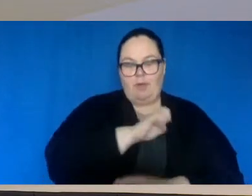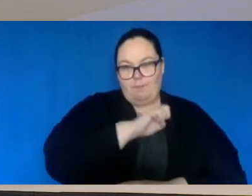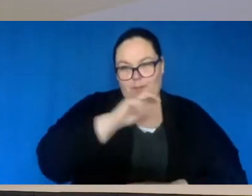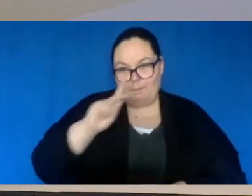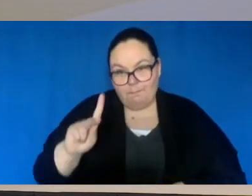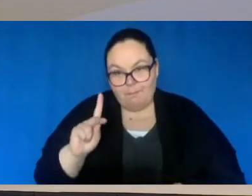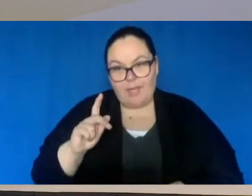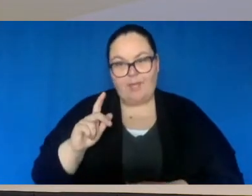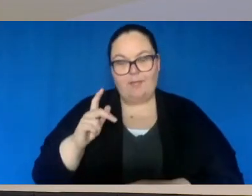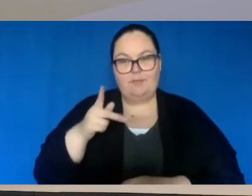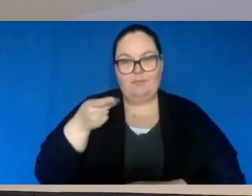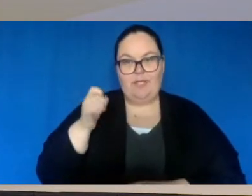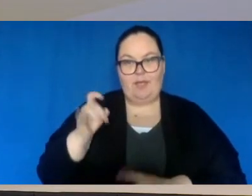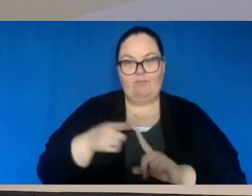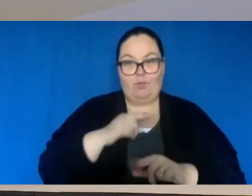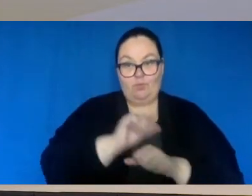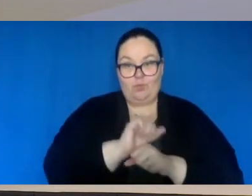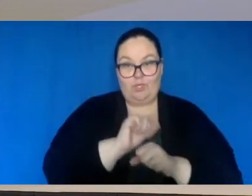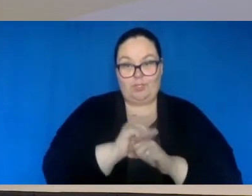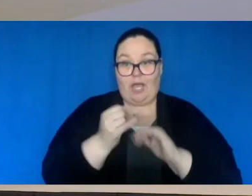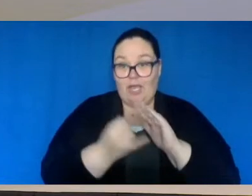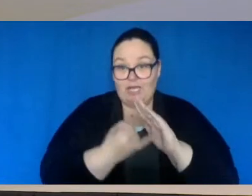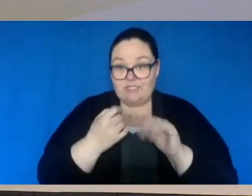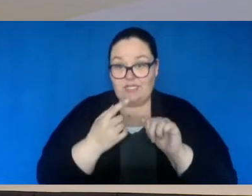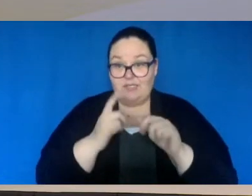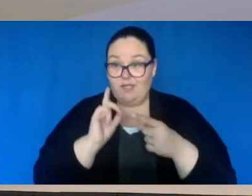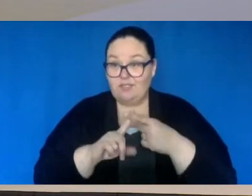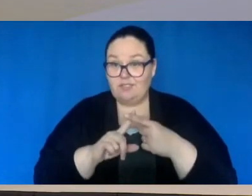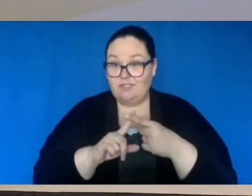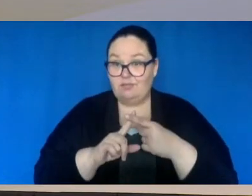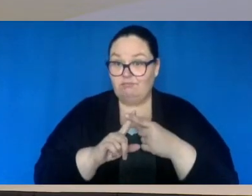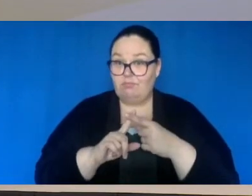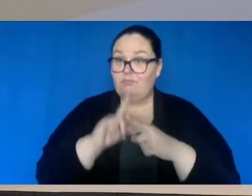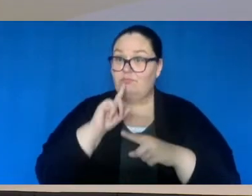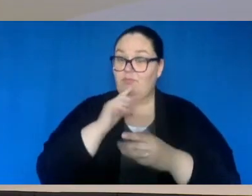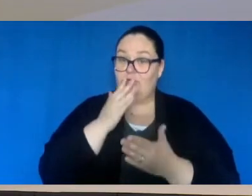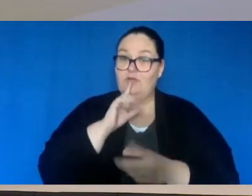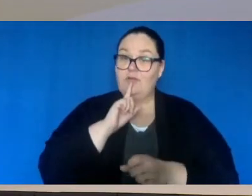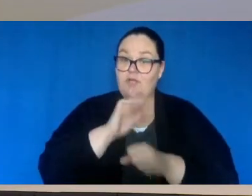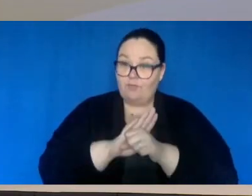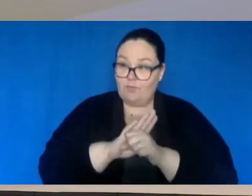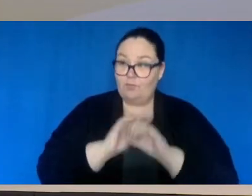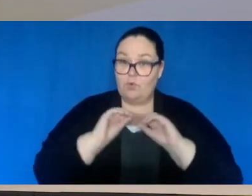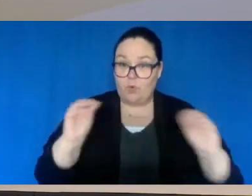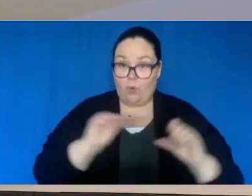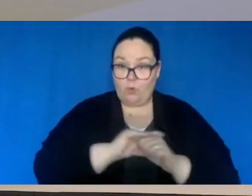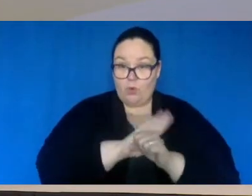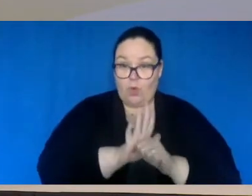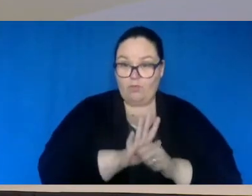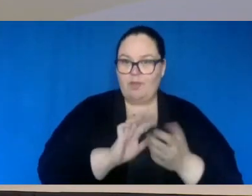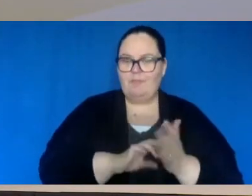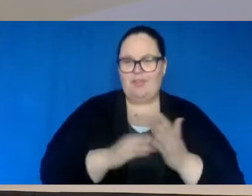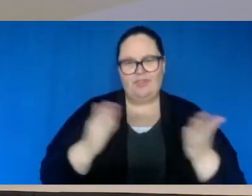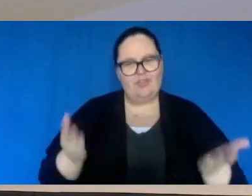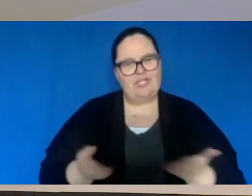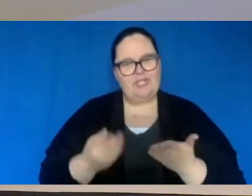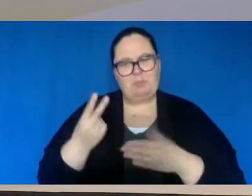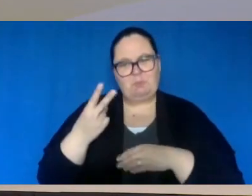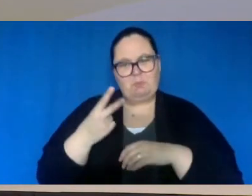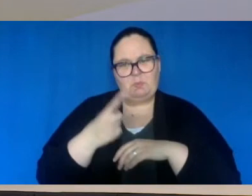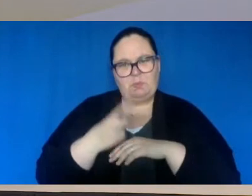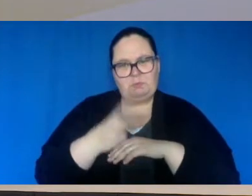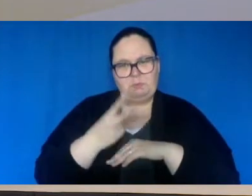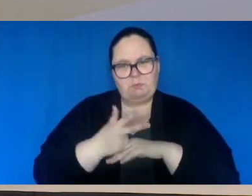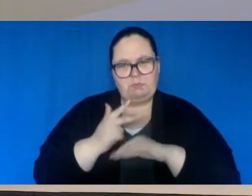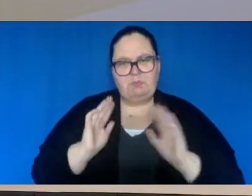self-isolate until they have their first negative test result back. That means that when they're only going to be here for a short period of time, and many of